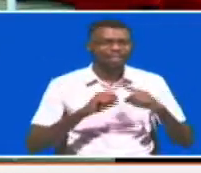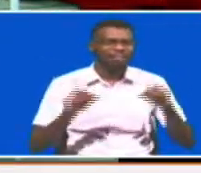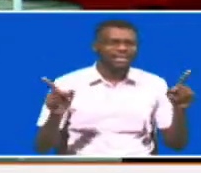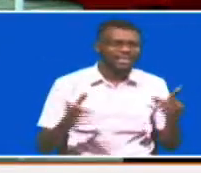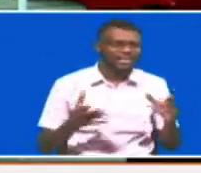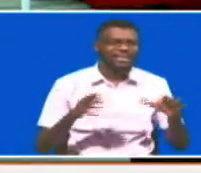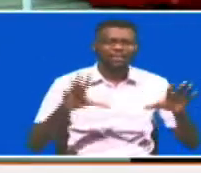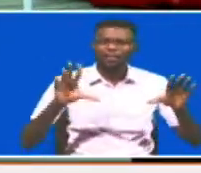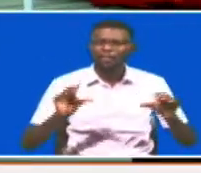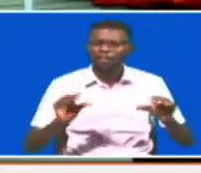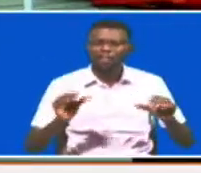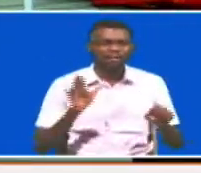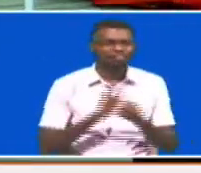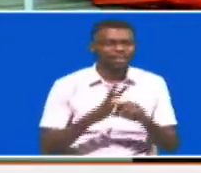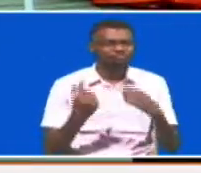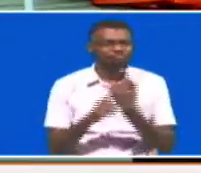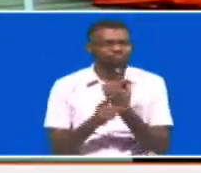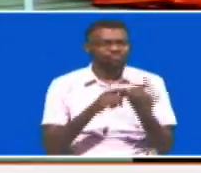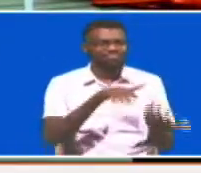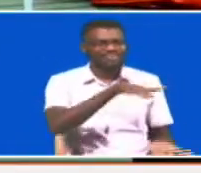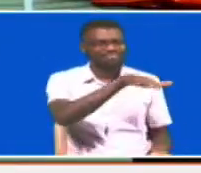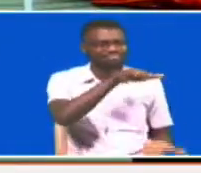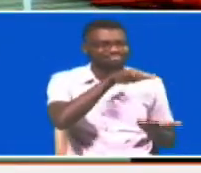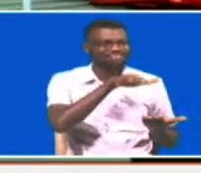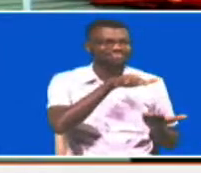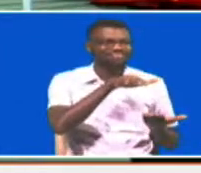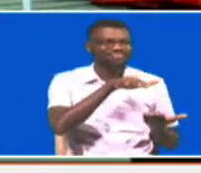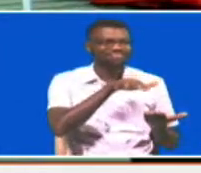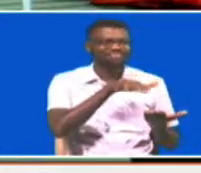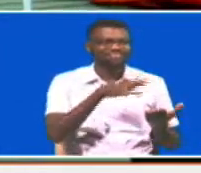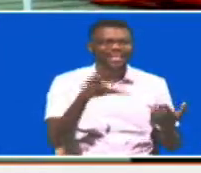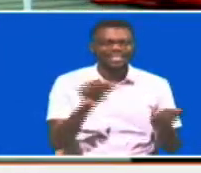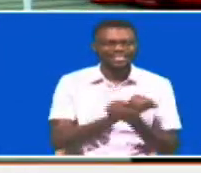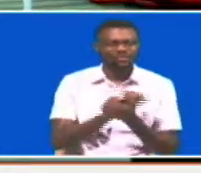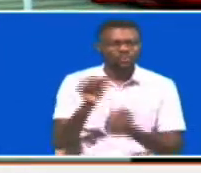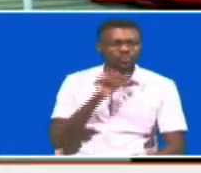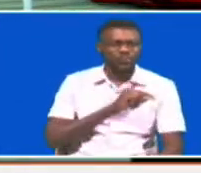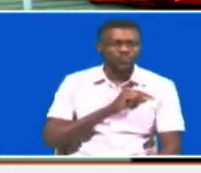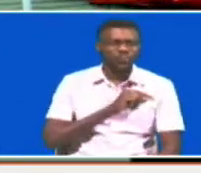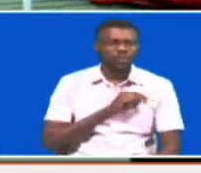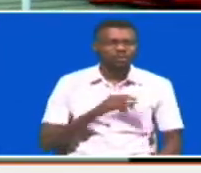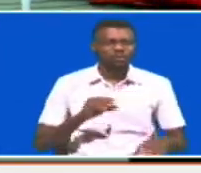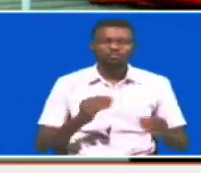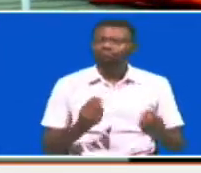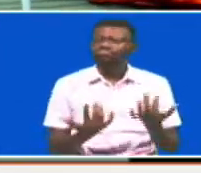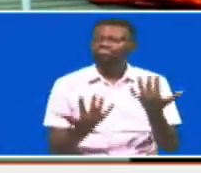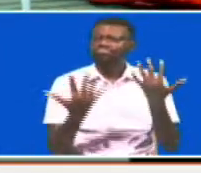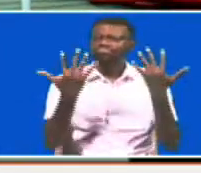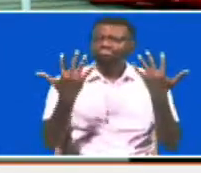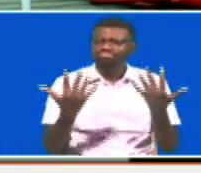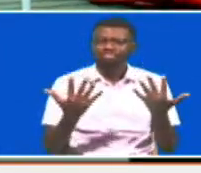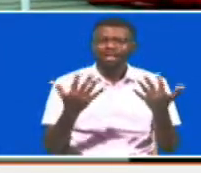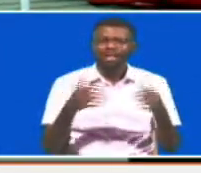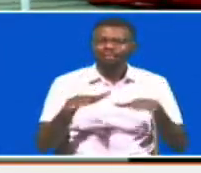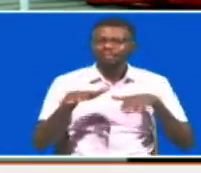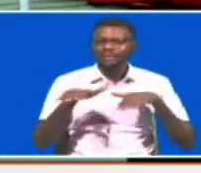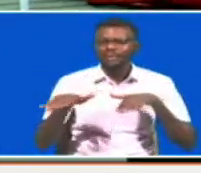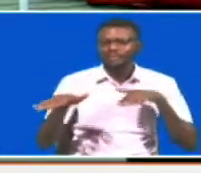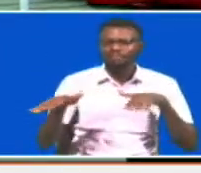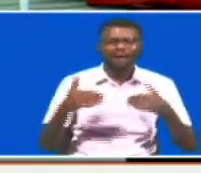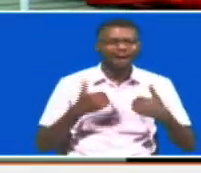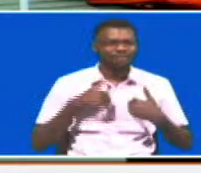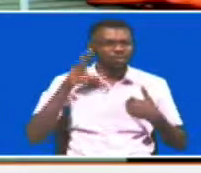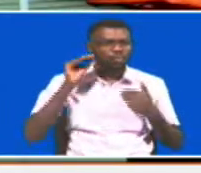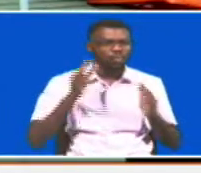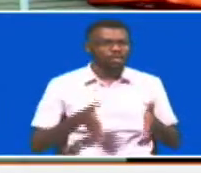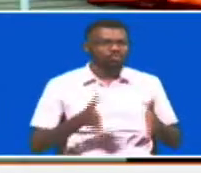with mattresses belonging to the Bobmil company have already been destroyed. The inferno has caused a major traffic snarl up along Mombasa